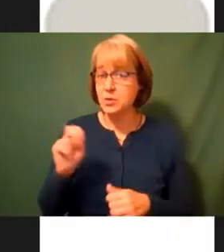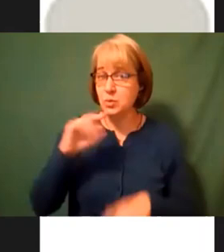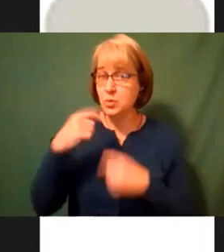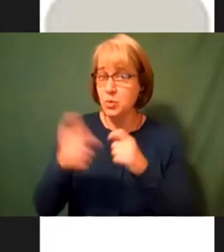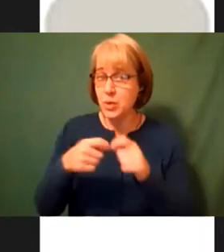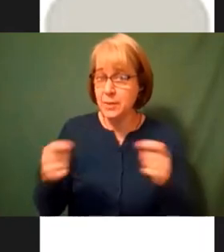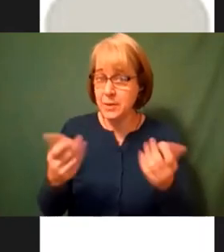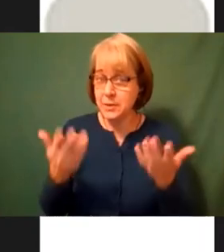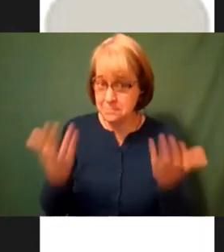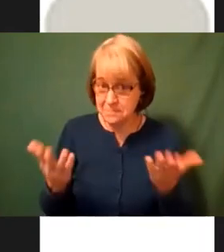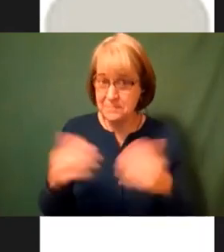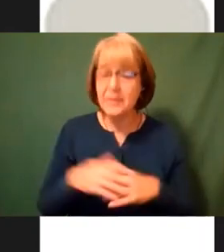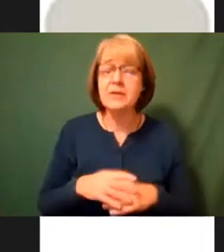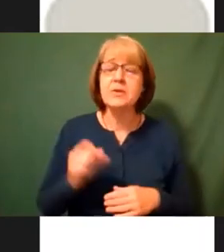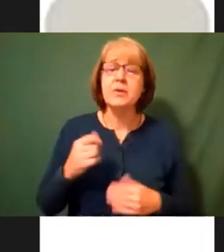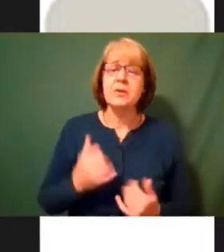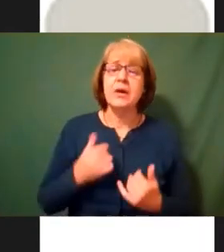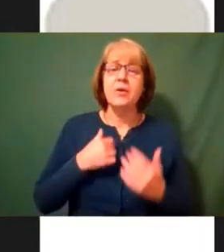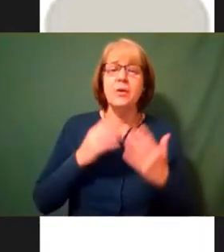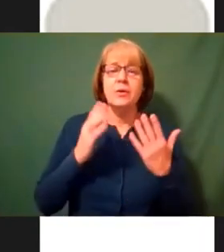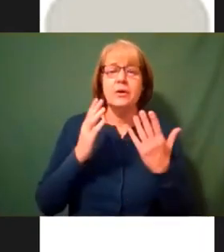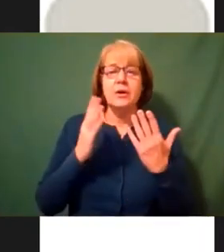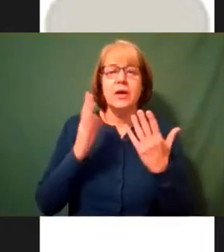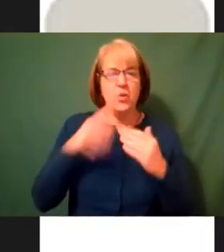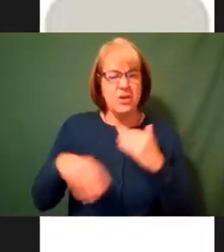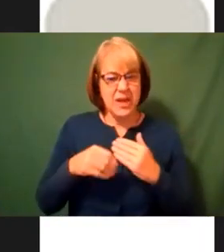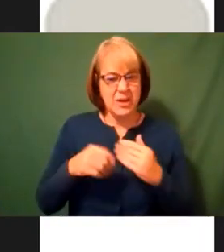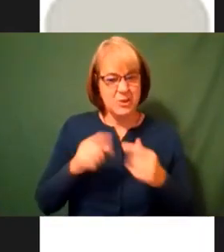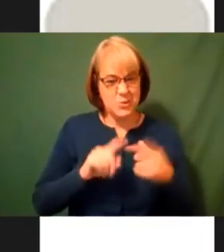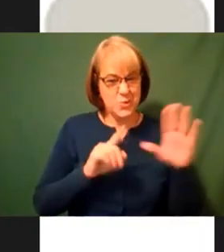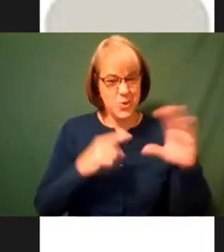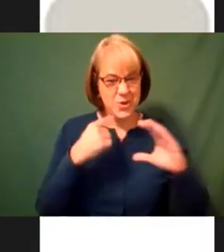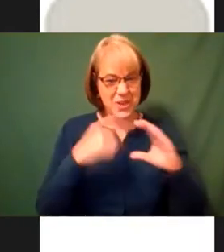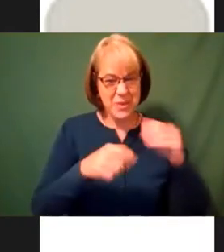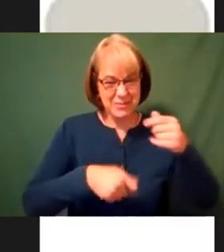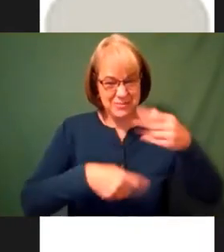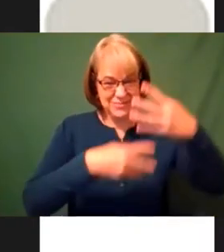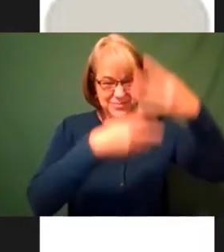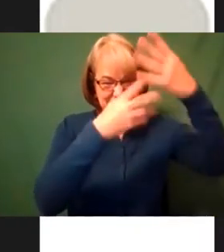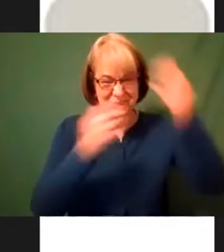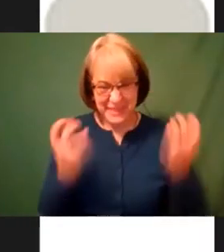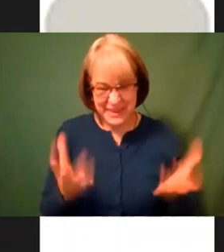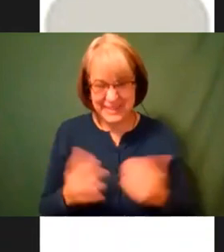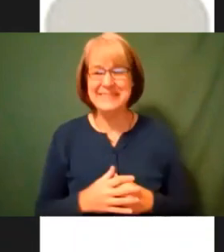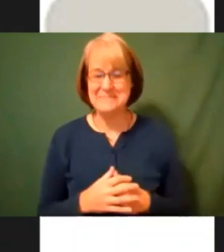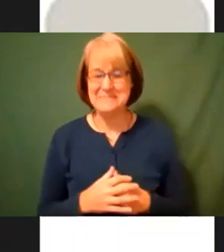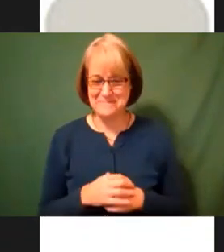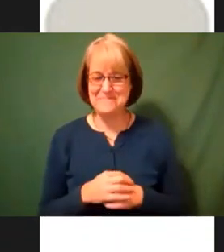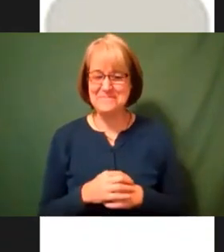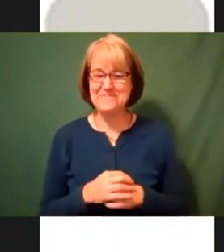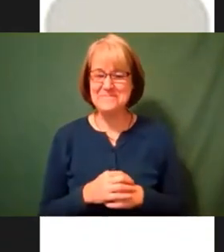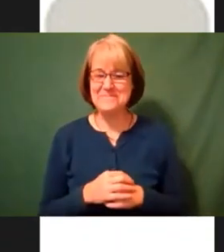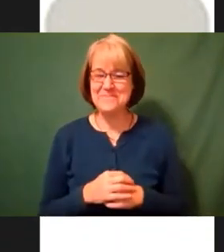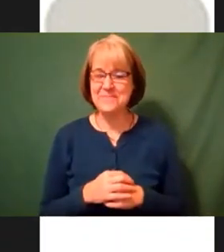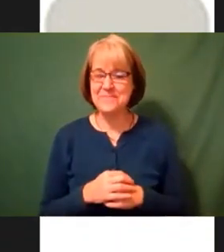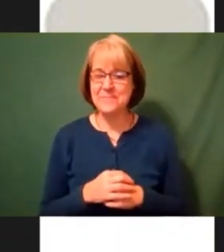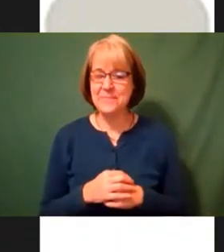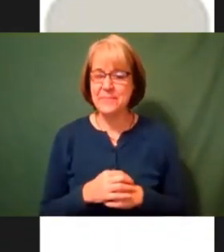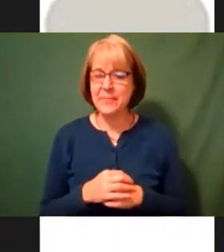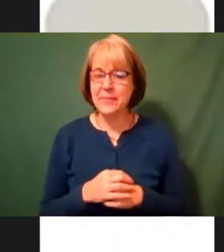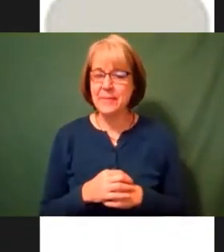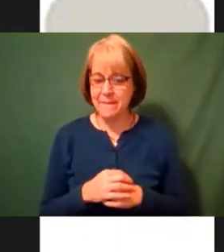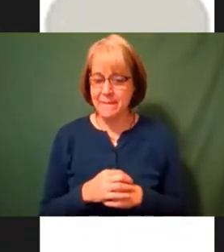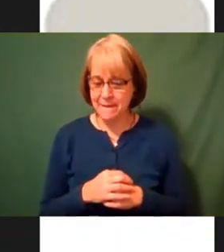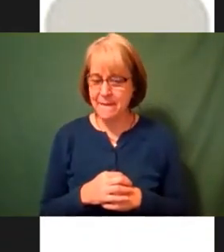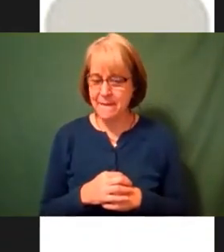I'll just add myself to your email, your inbox, reflood your email. We definitely should do that. I would love that. We can have